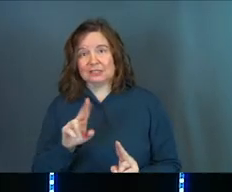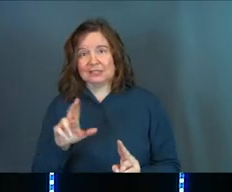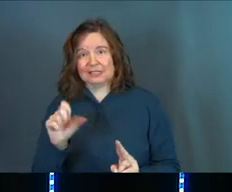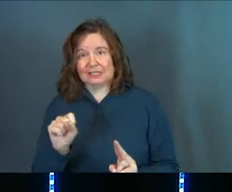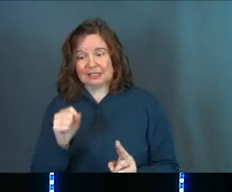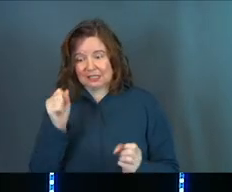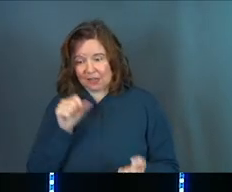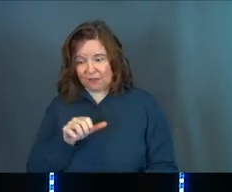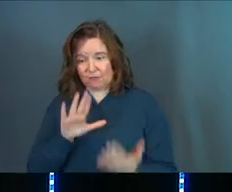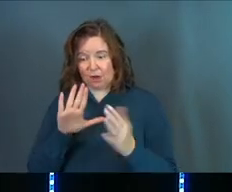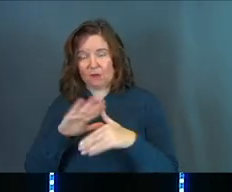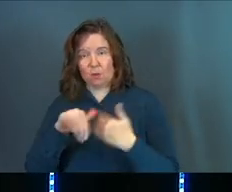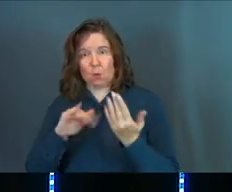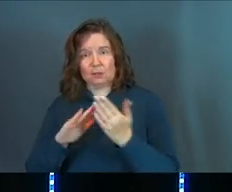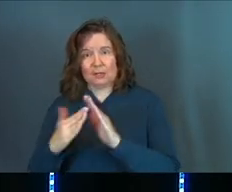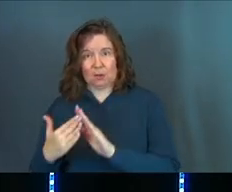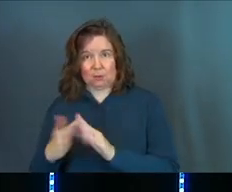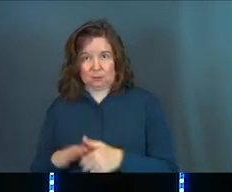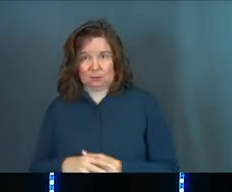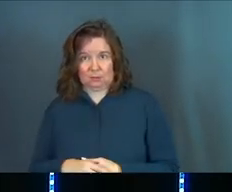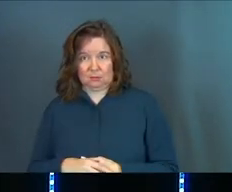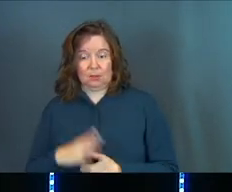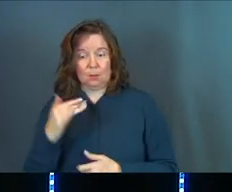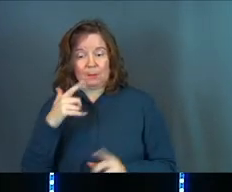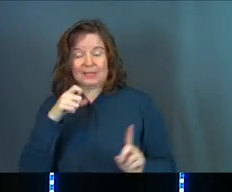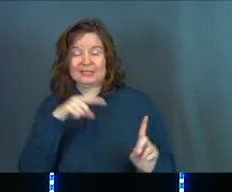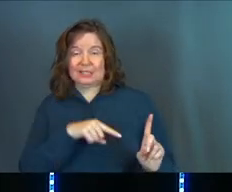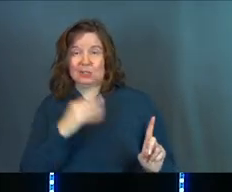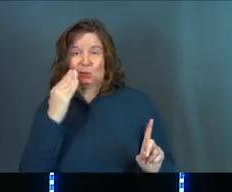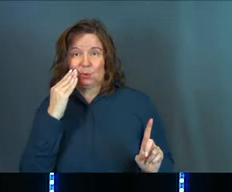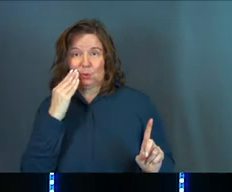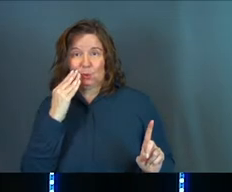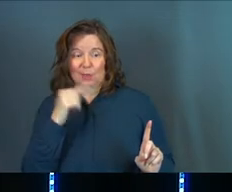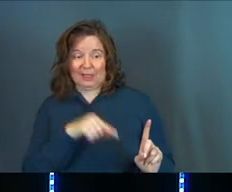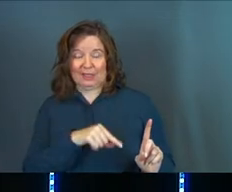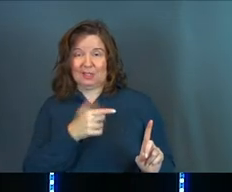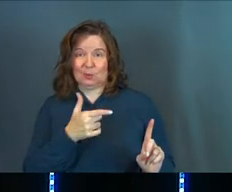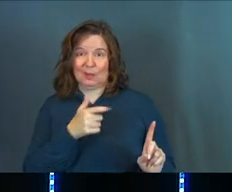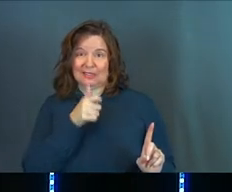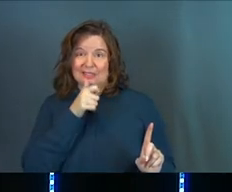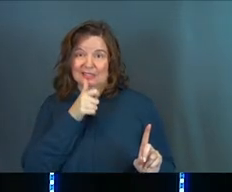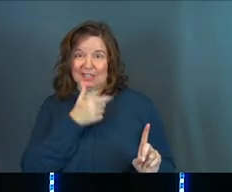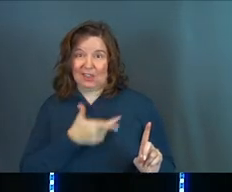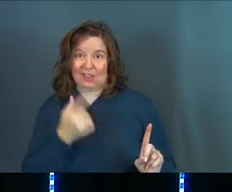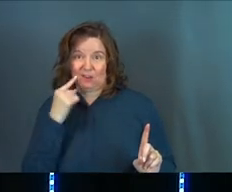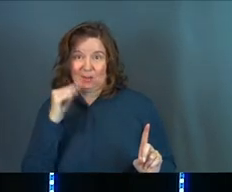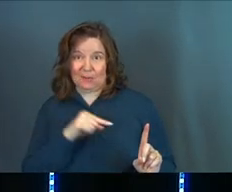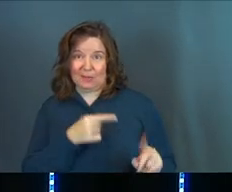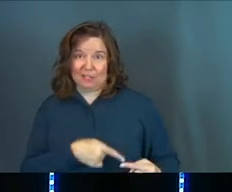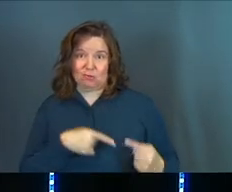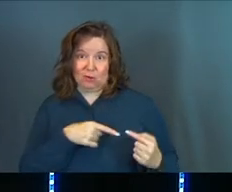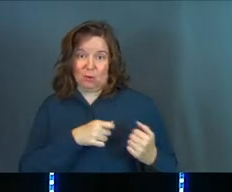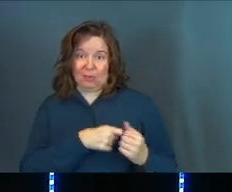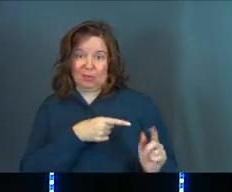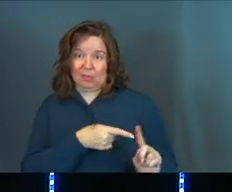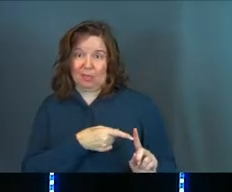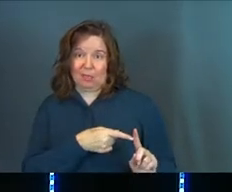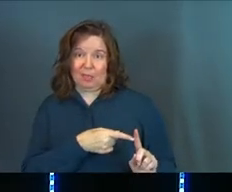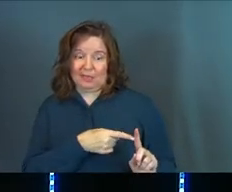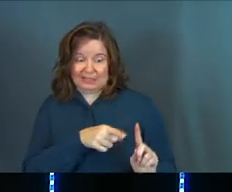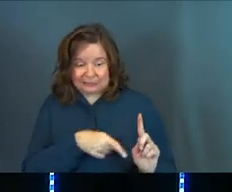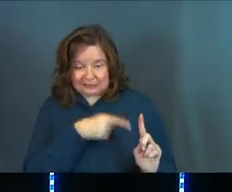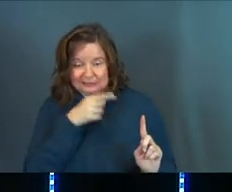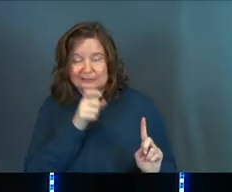Zacchaeus in front of the whole town because he knew this was the secret sauce for this guy. This